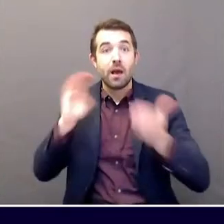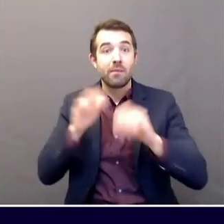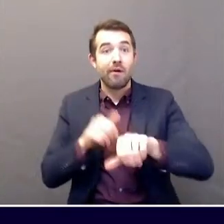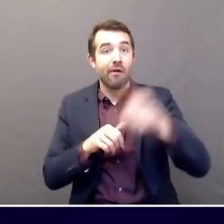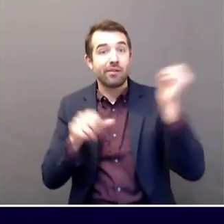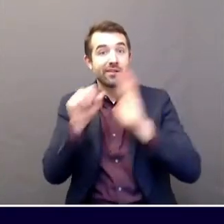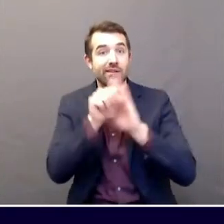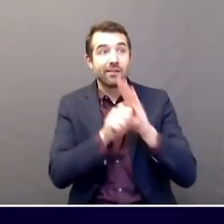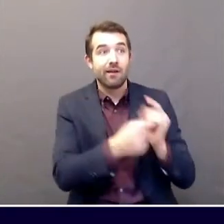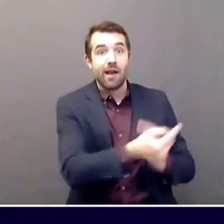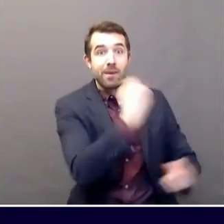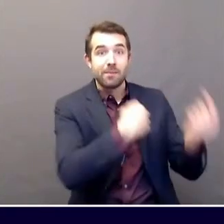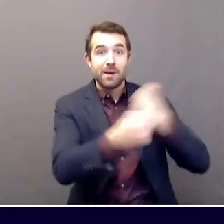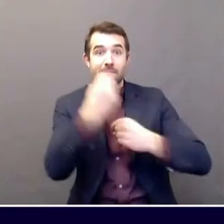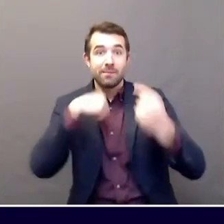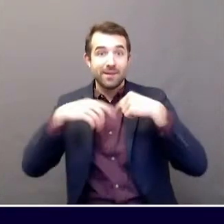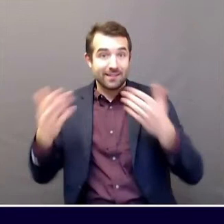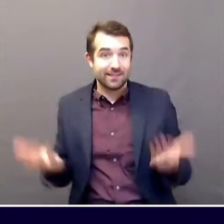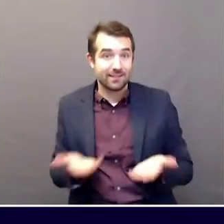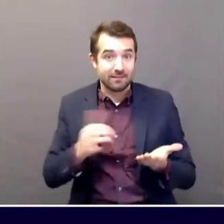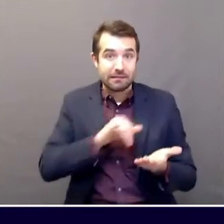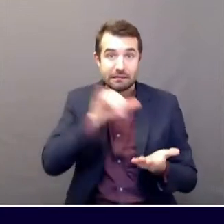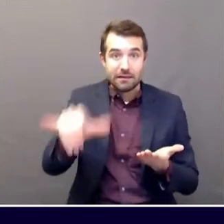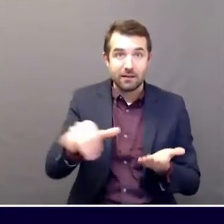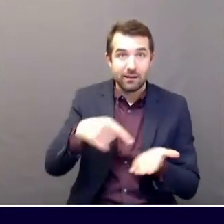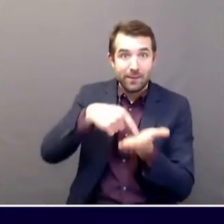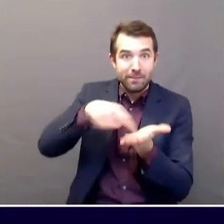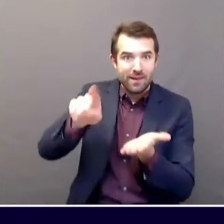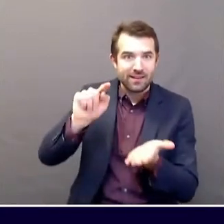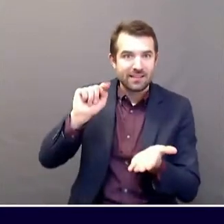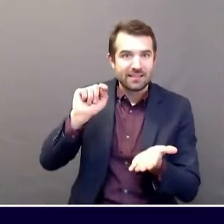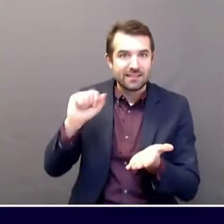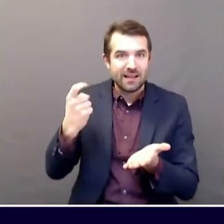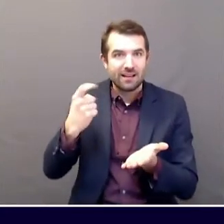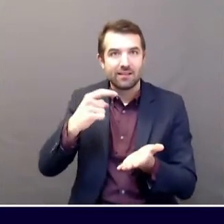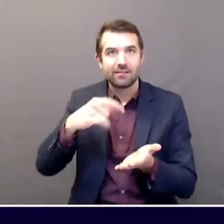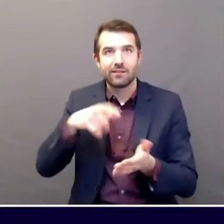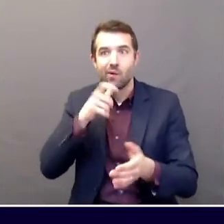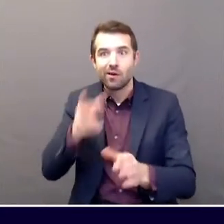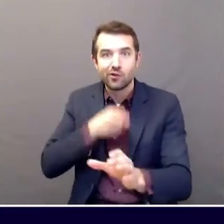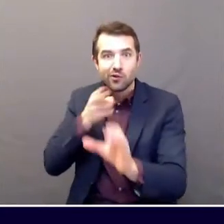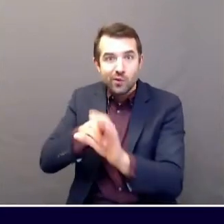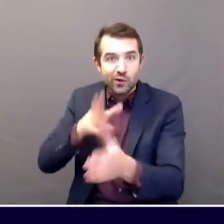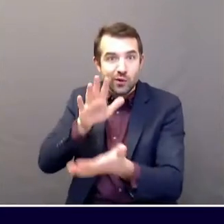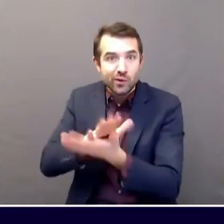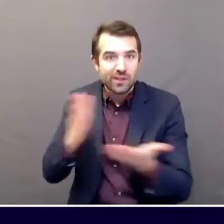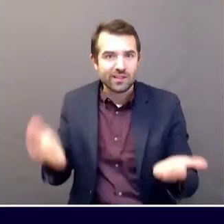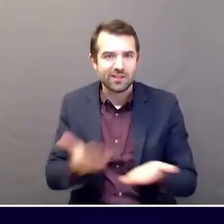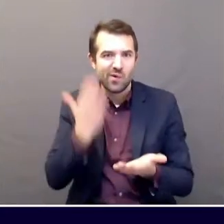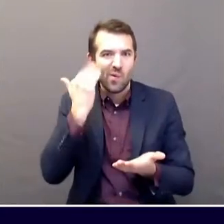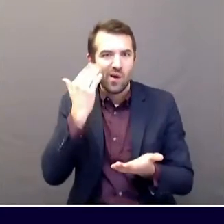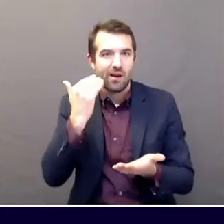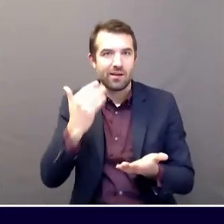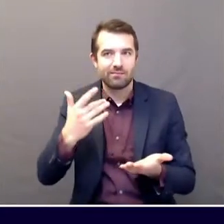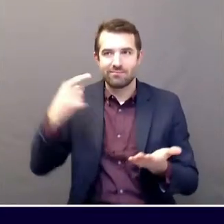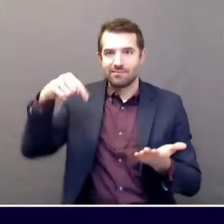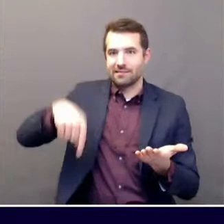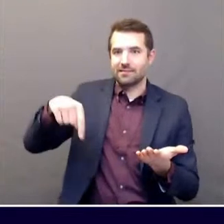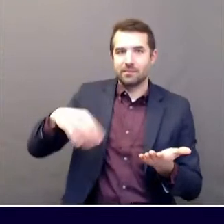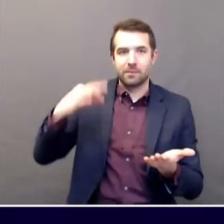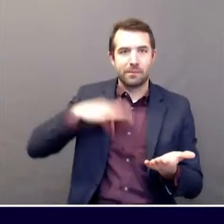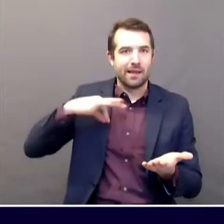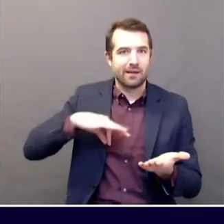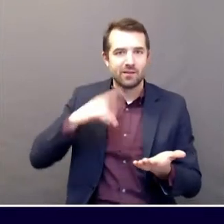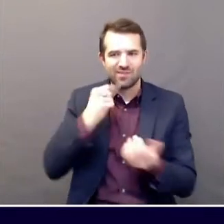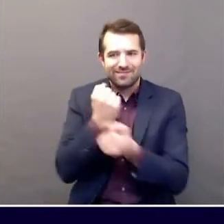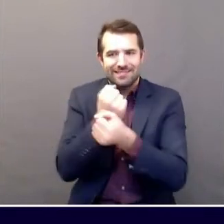stay here, pay taxes here, enroll kids in school here because they feel safe here.